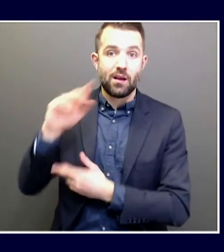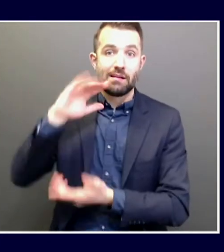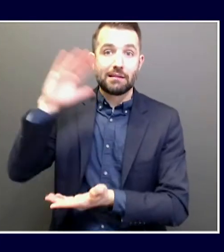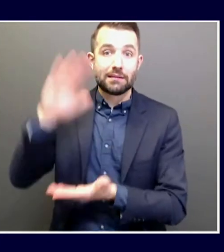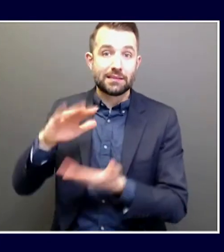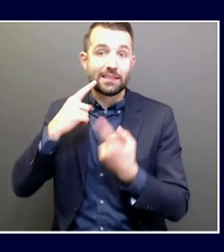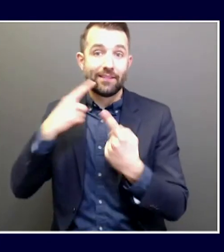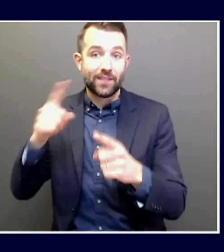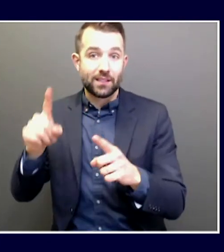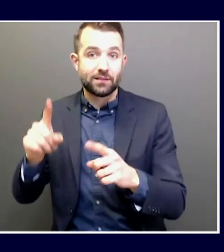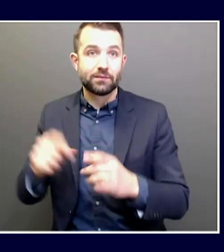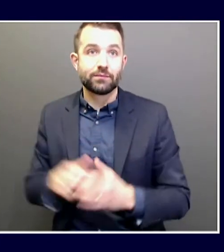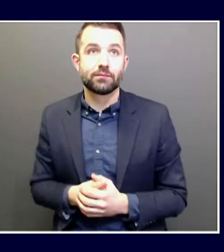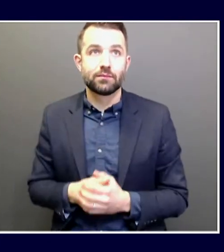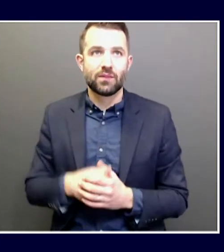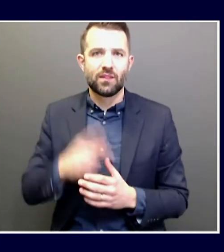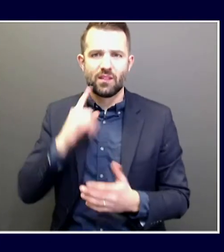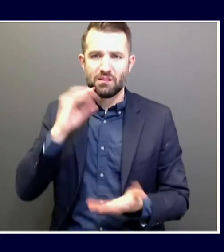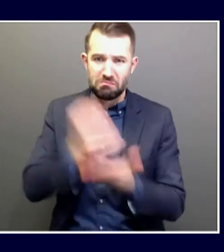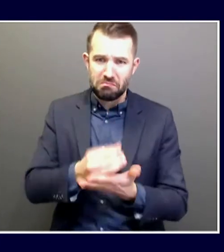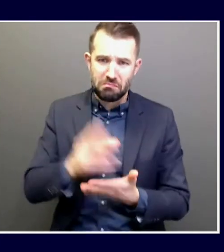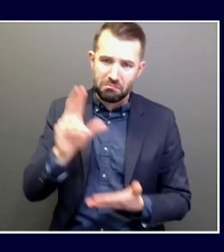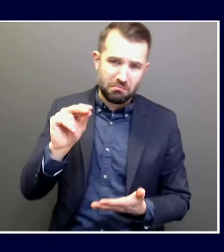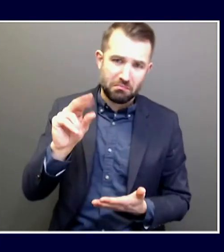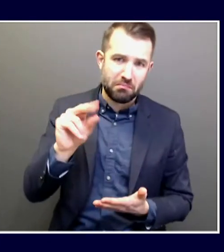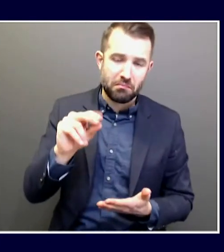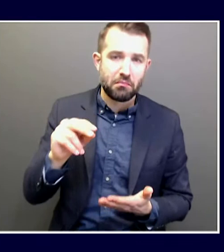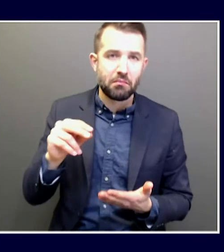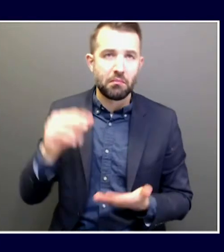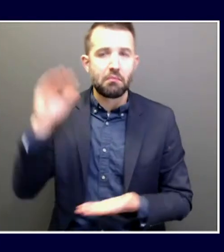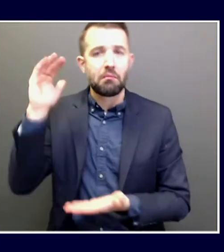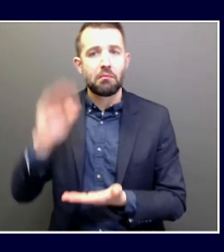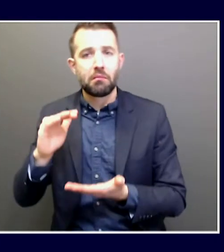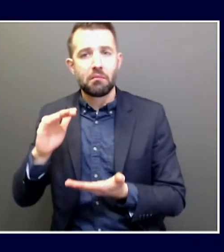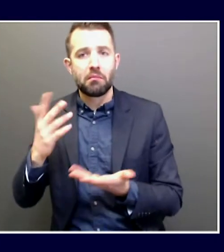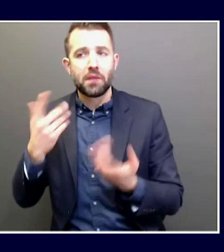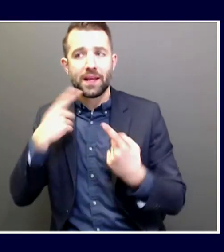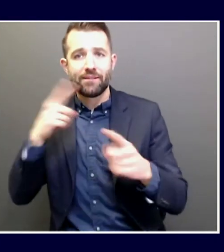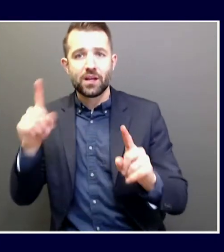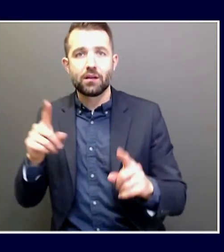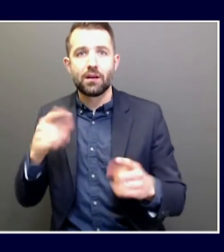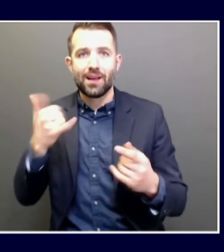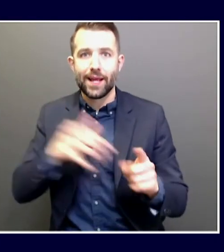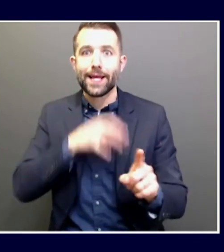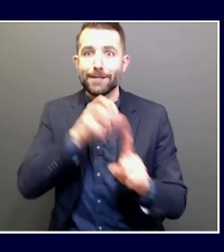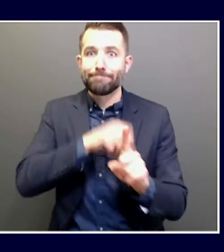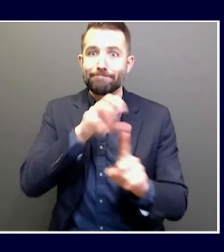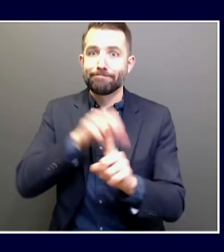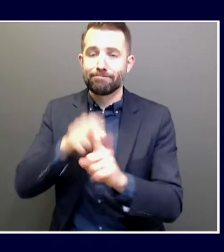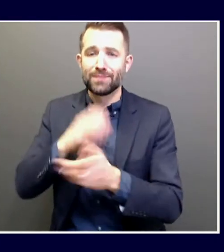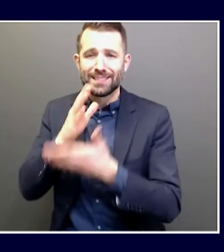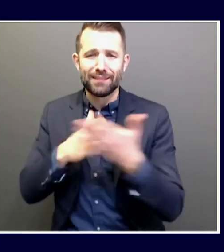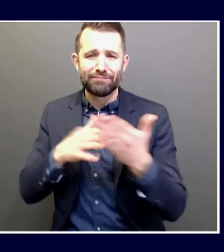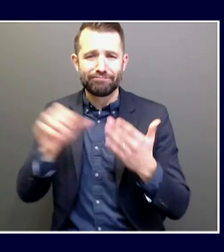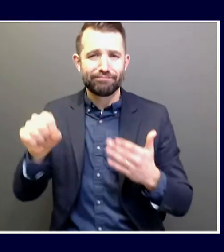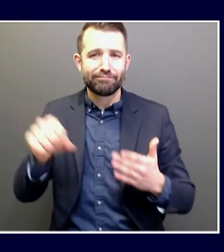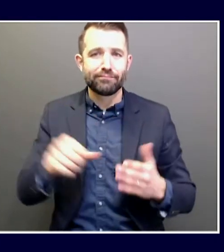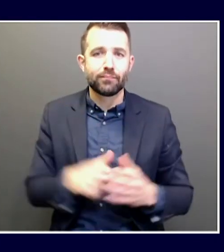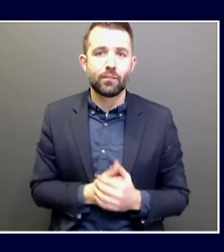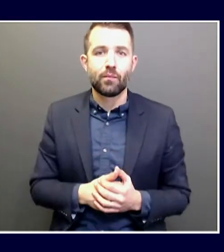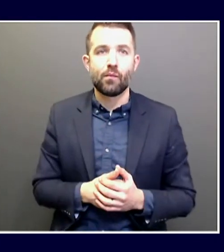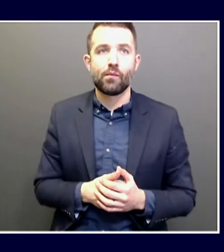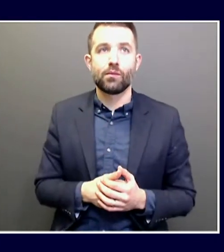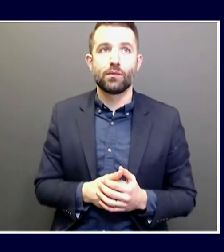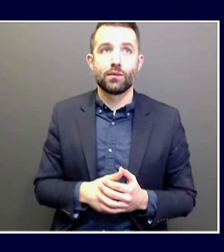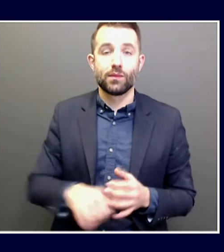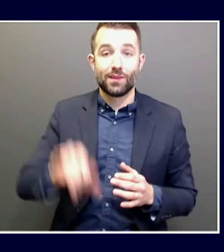it's not zero value. It's just reduced value, or reduced effectiveness. And so, if we are removing that, what can we